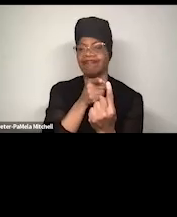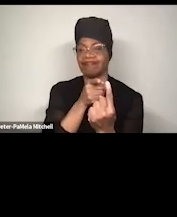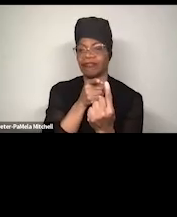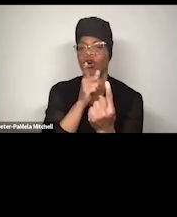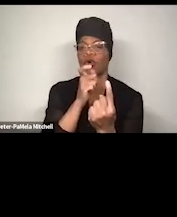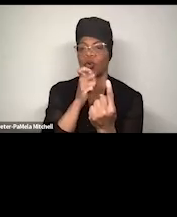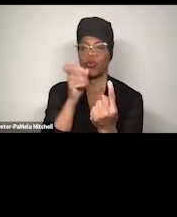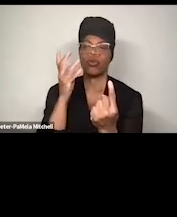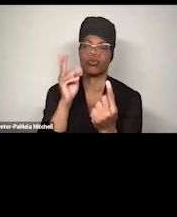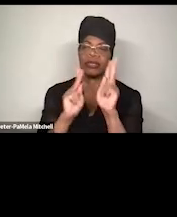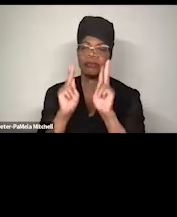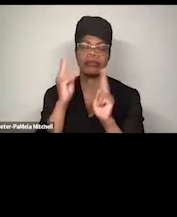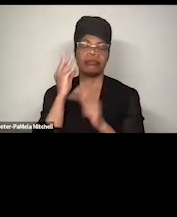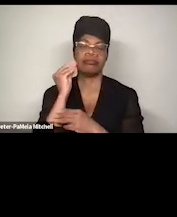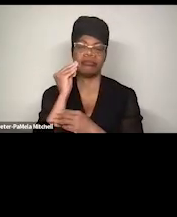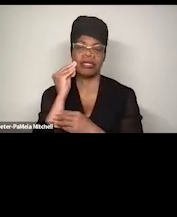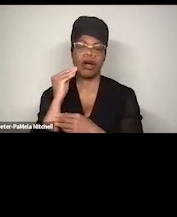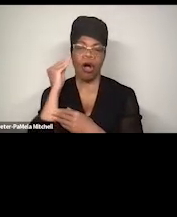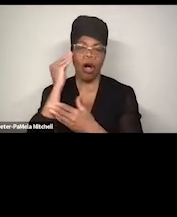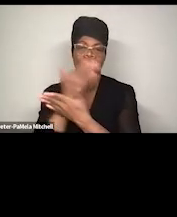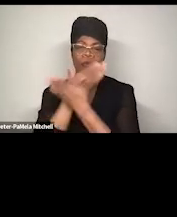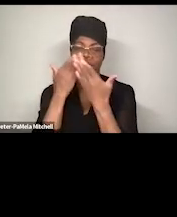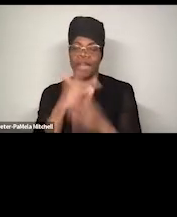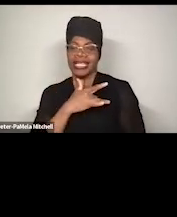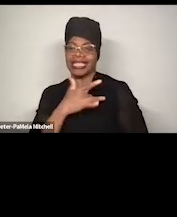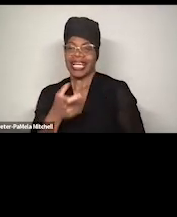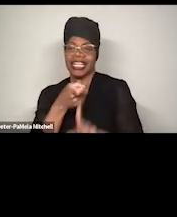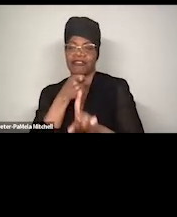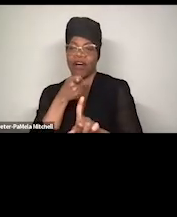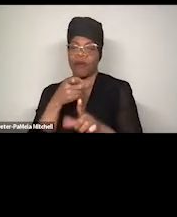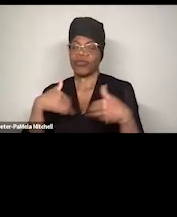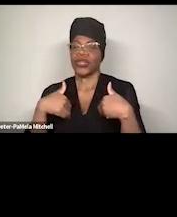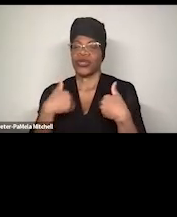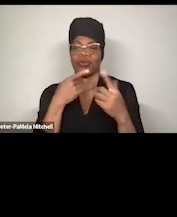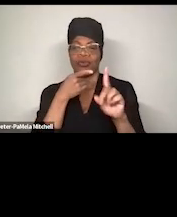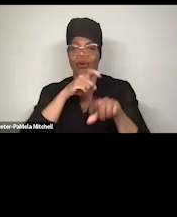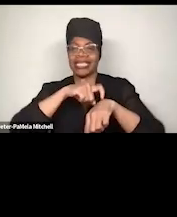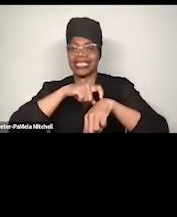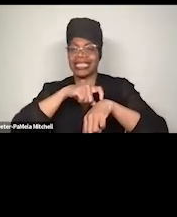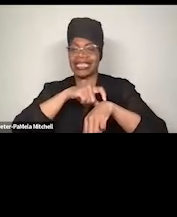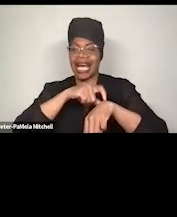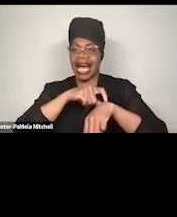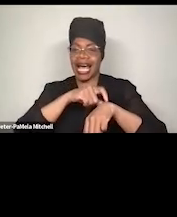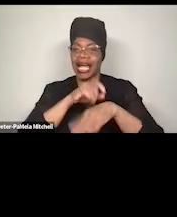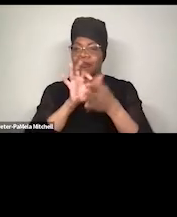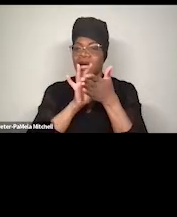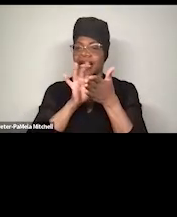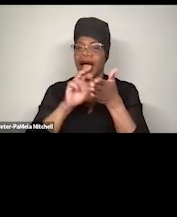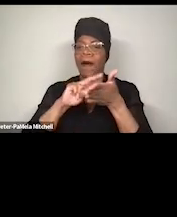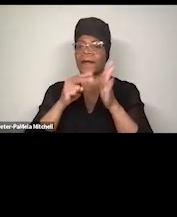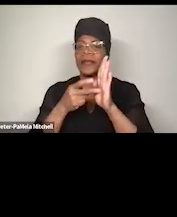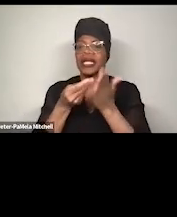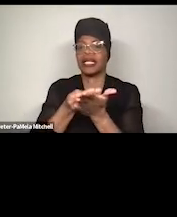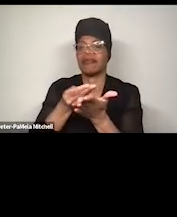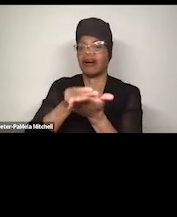most often quoted numbers come from the youth point in time counts. So the point in time counts are funded by the